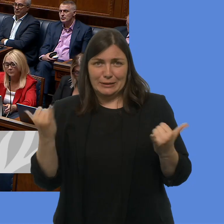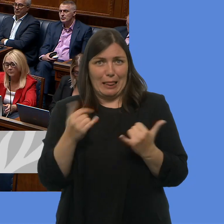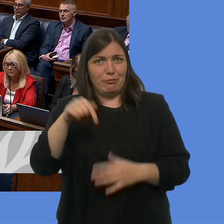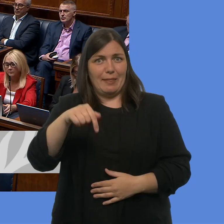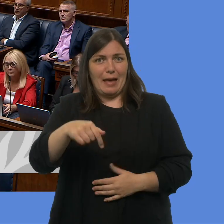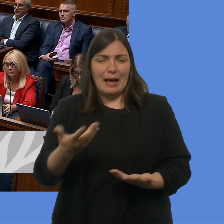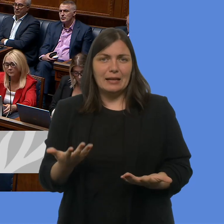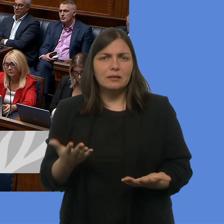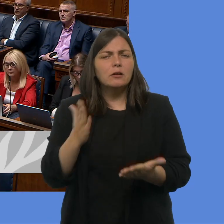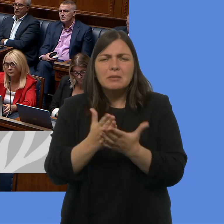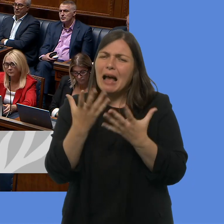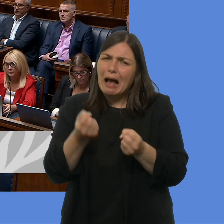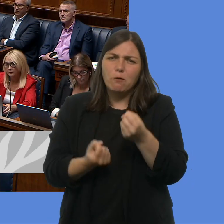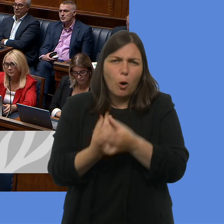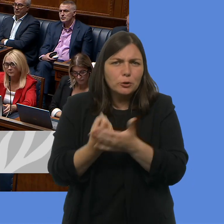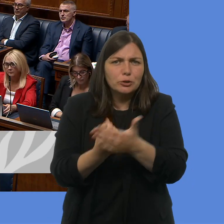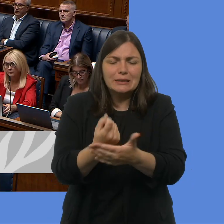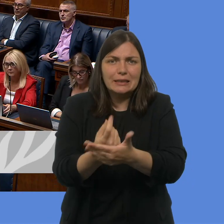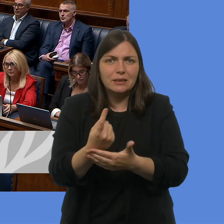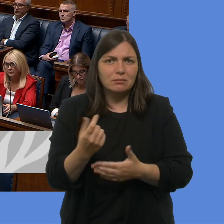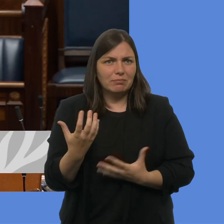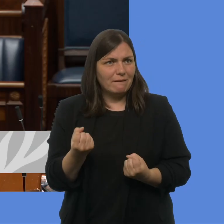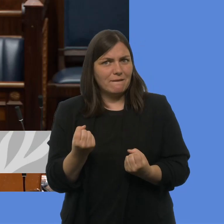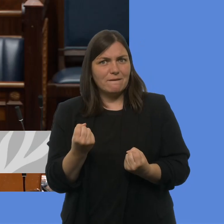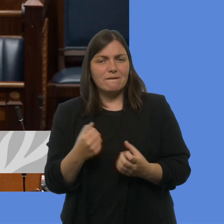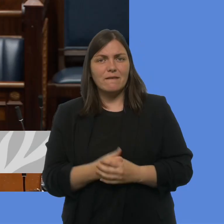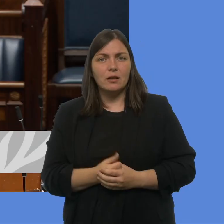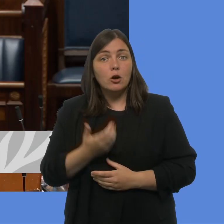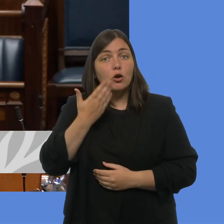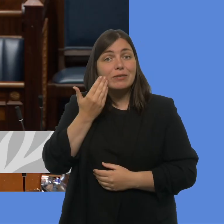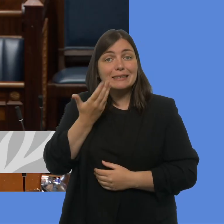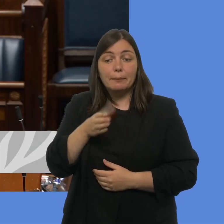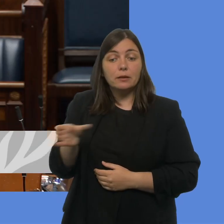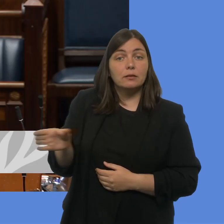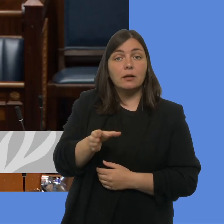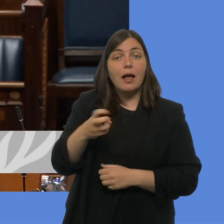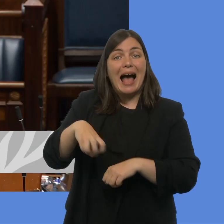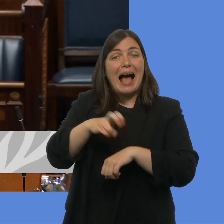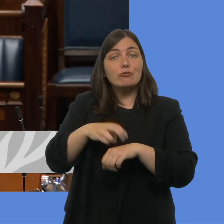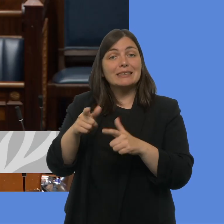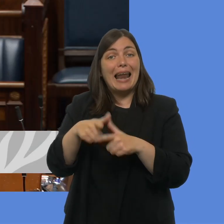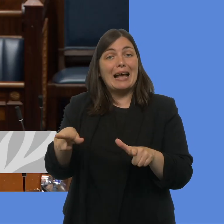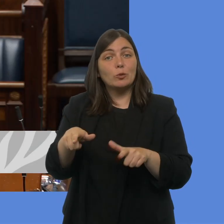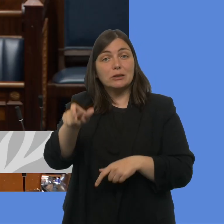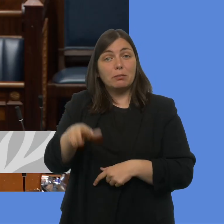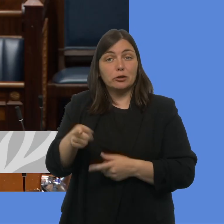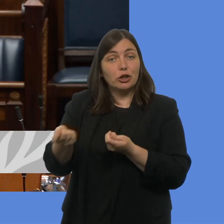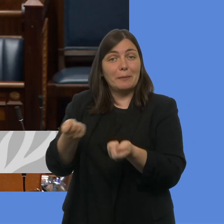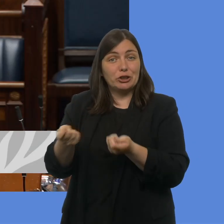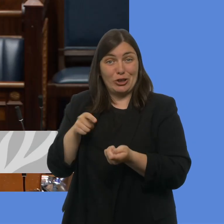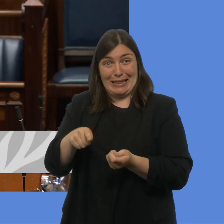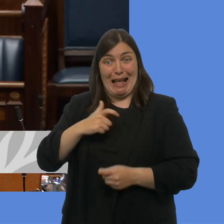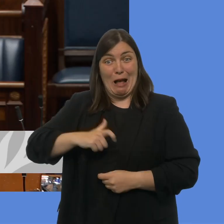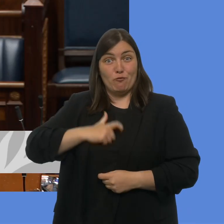for our society. We have the appointment of the Irish Language Commissioner. It's imminent in terms of that role